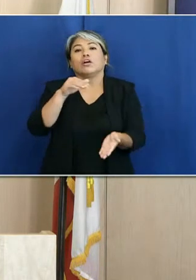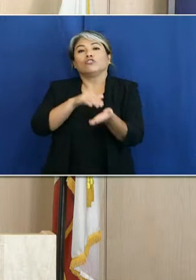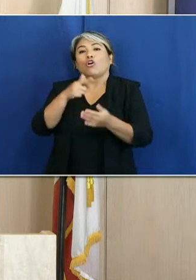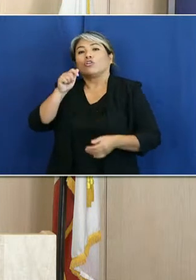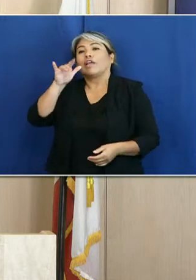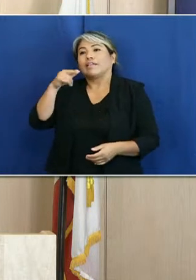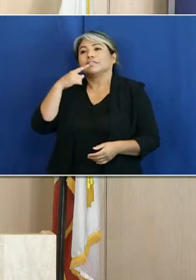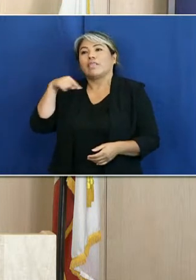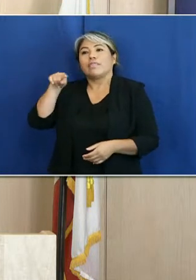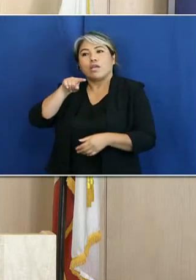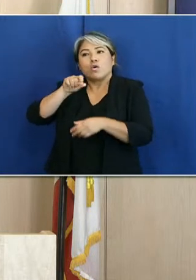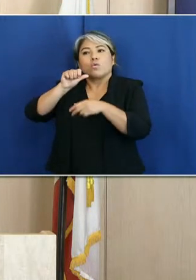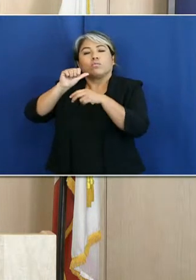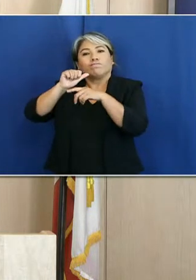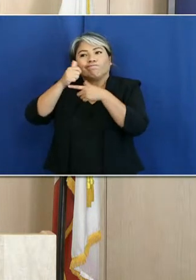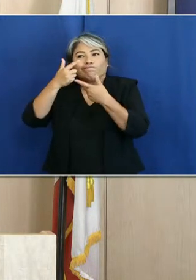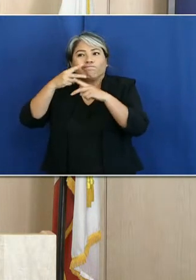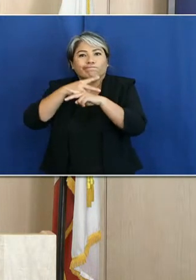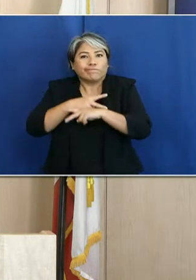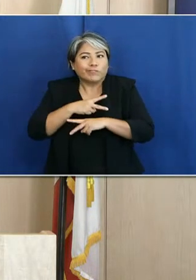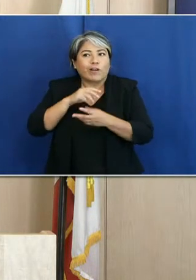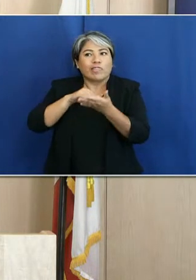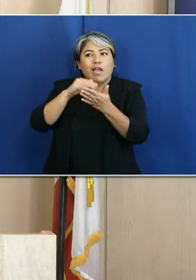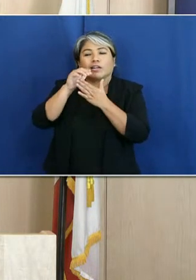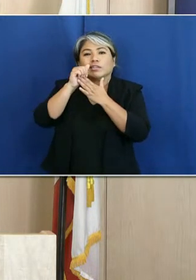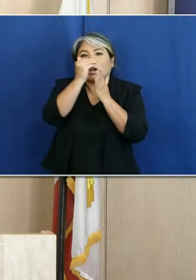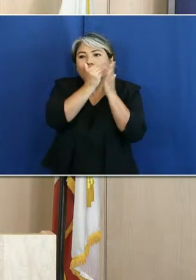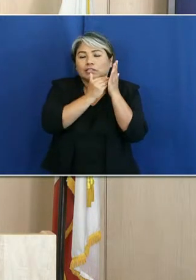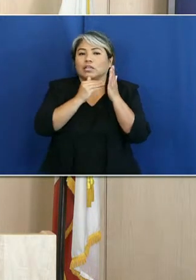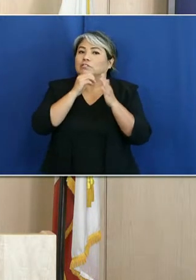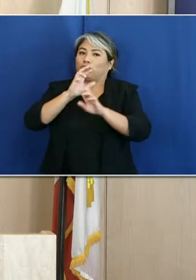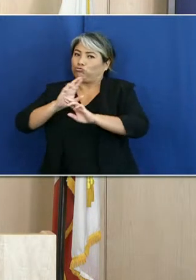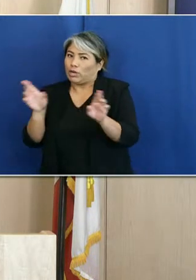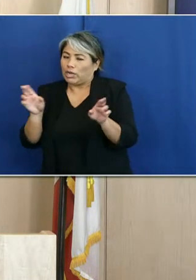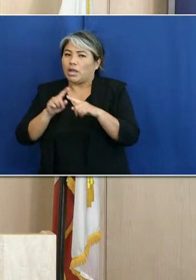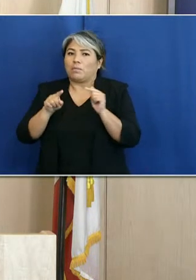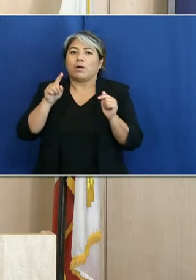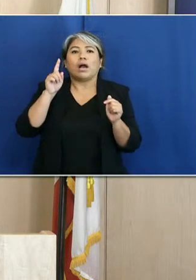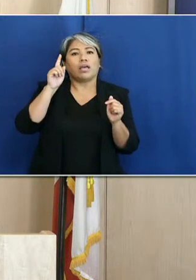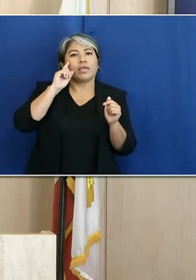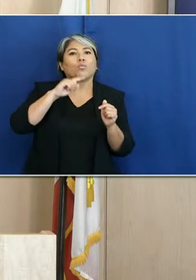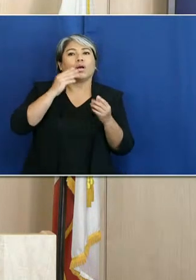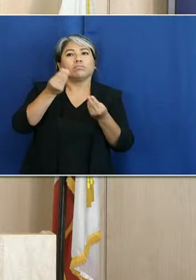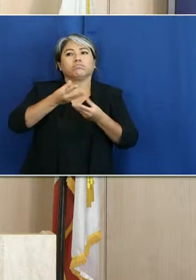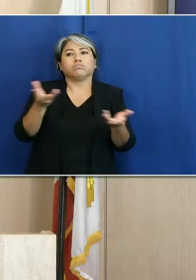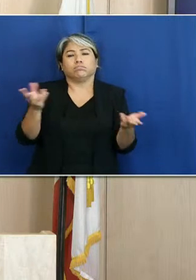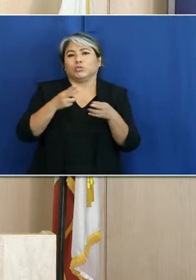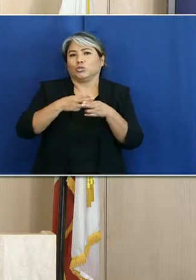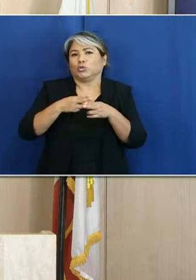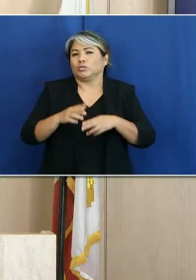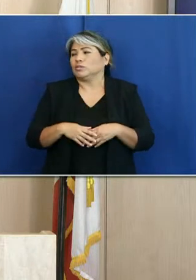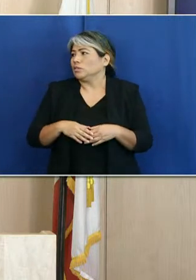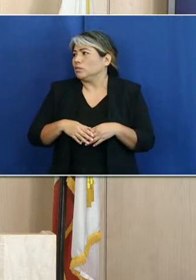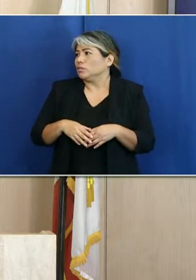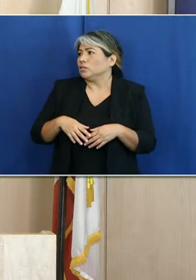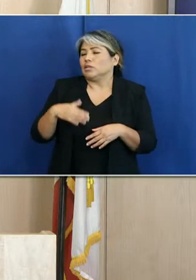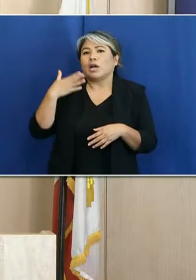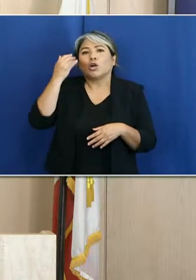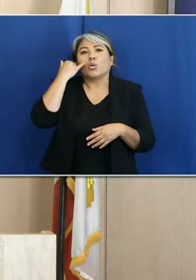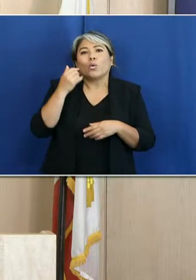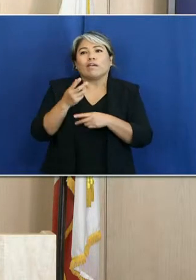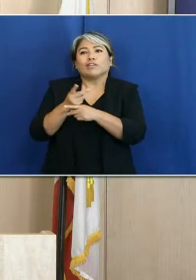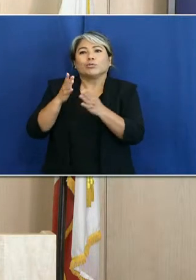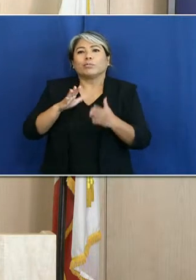they are working on that guidance. It's not quite ready yet, but he thought it would be coming out fairly soon. So I know Supervisor